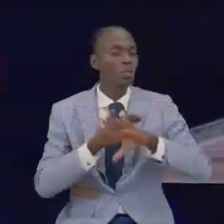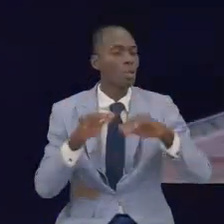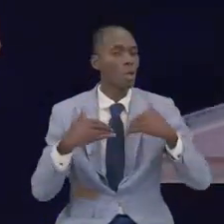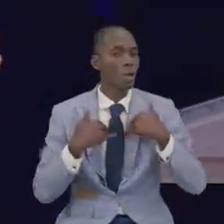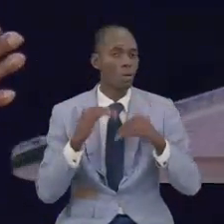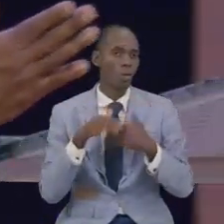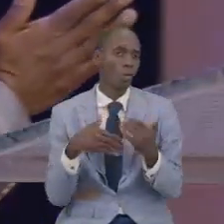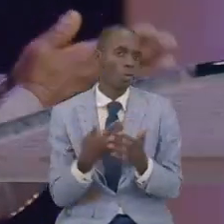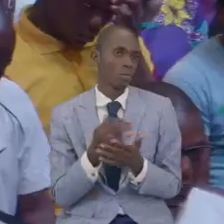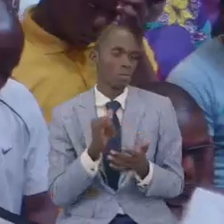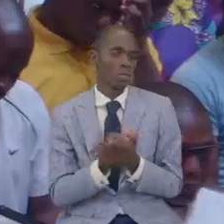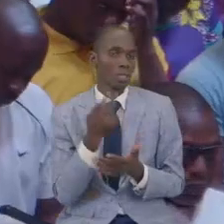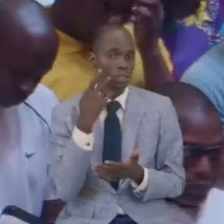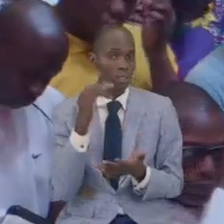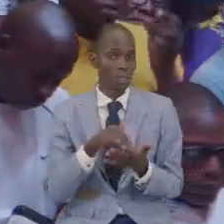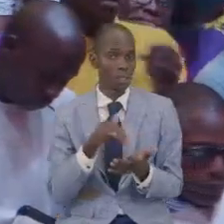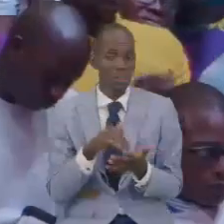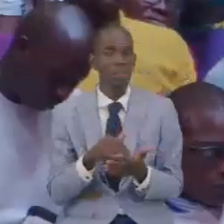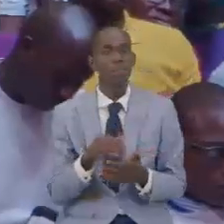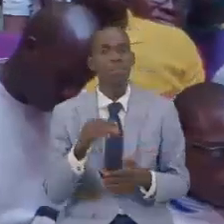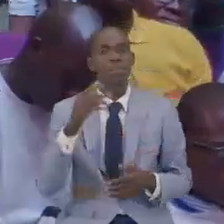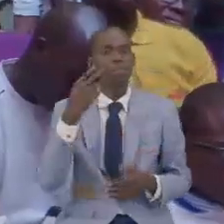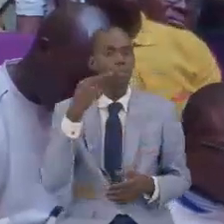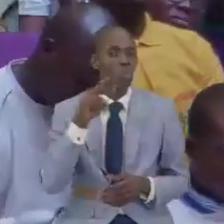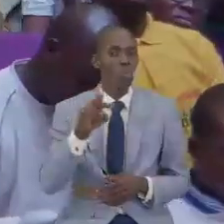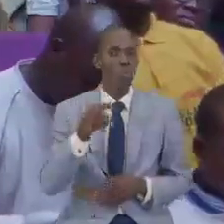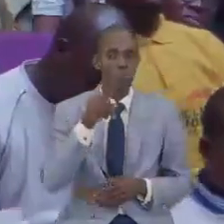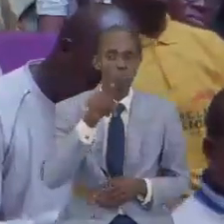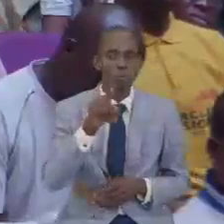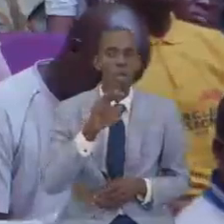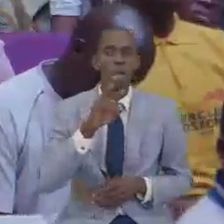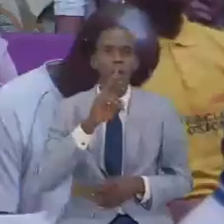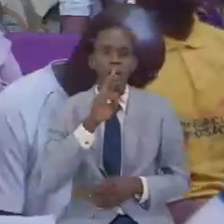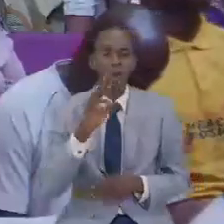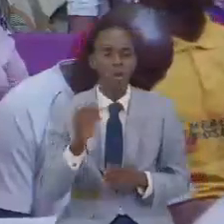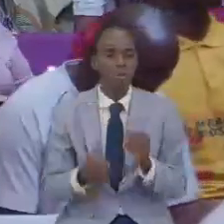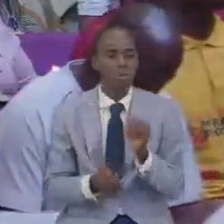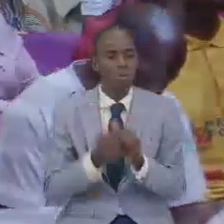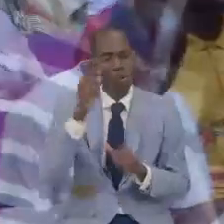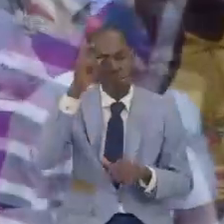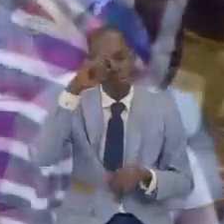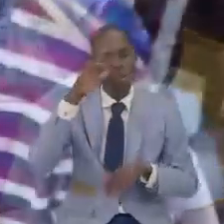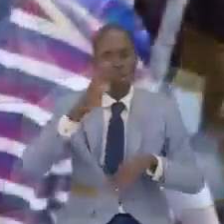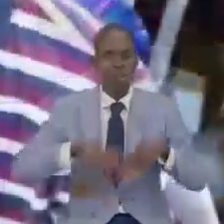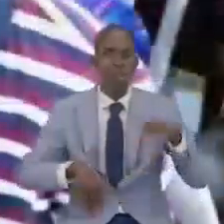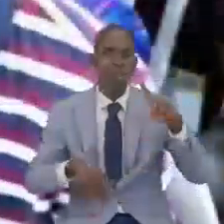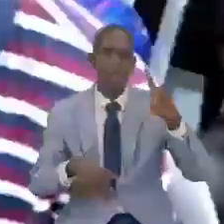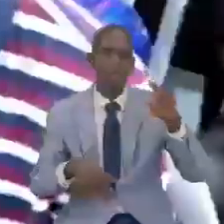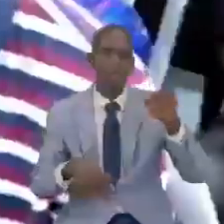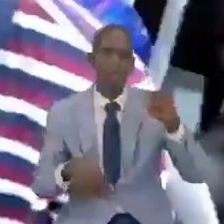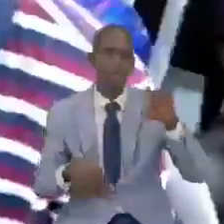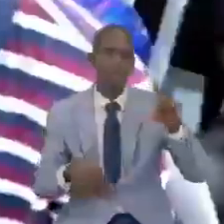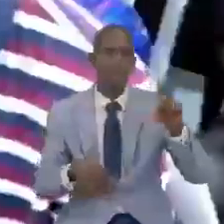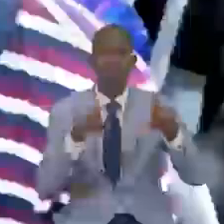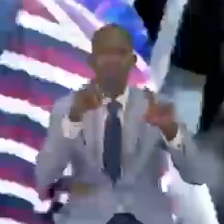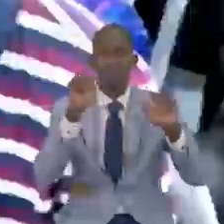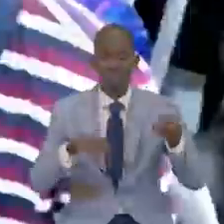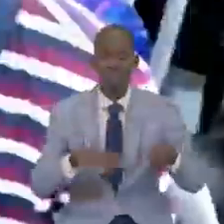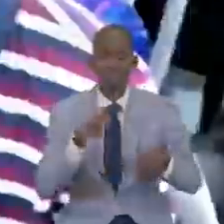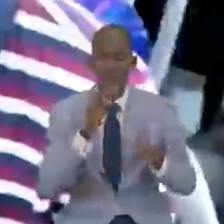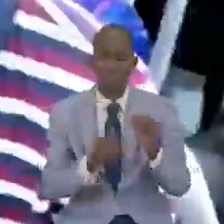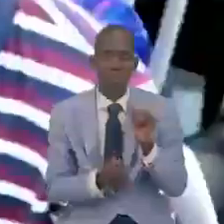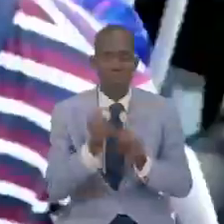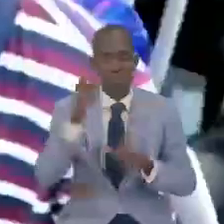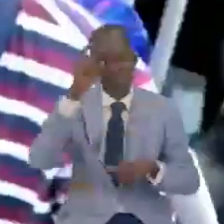again. Behold, thou art wiser than Daniel. You can be wiser than Daniel because of the